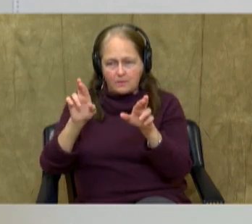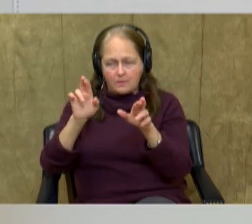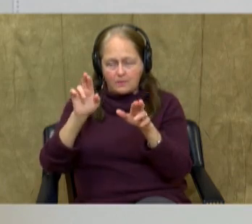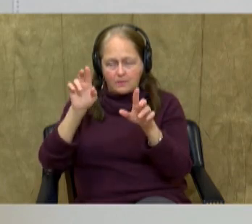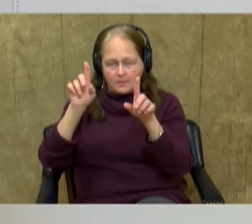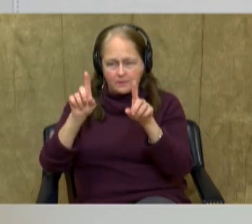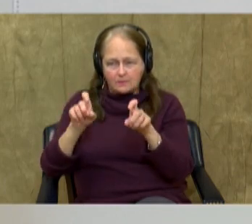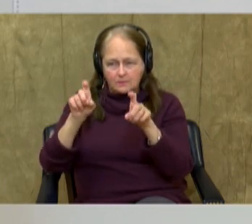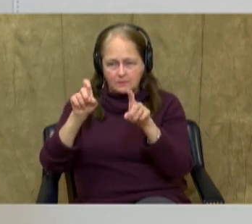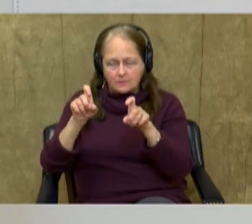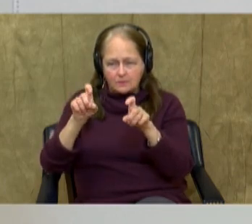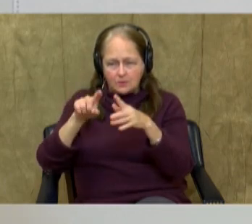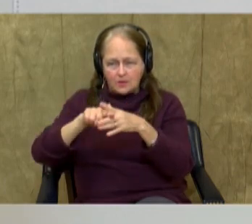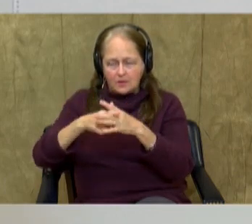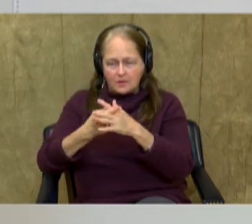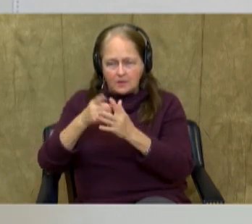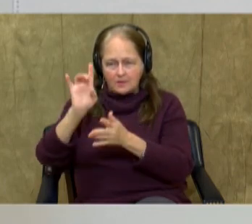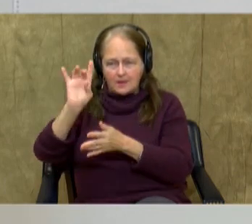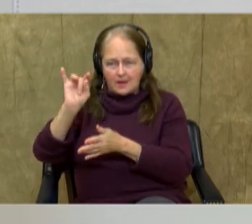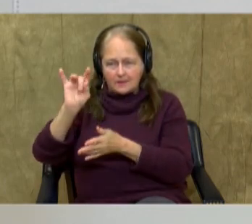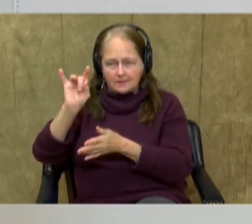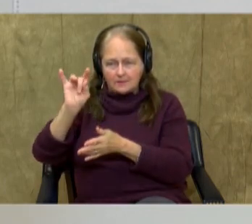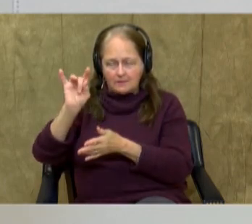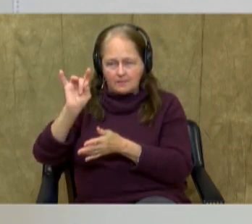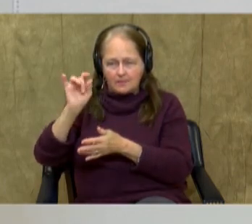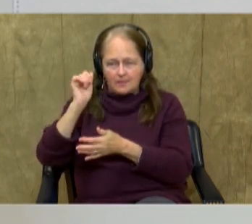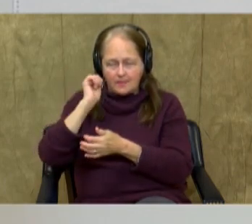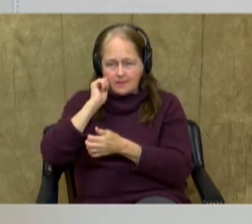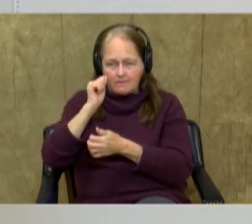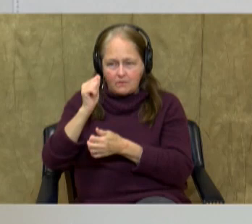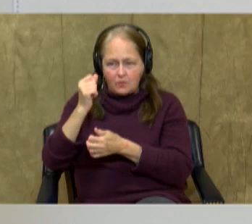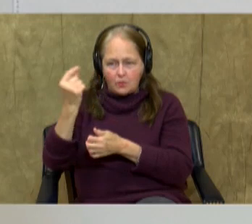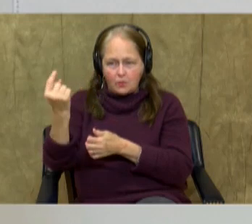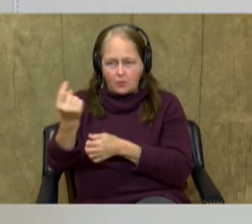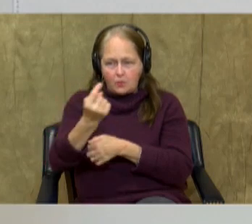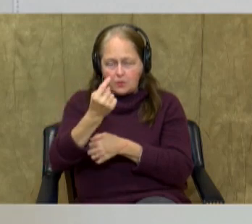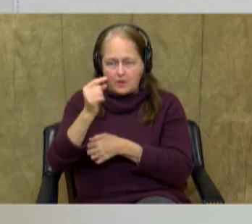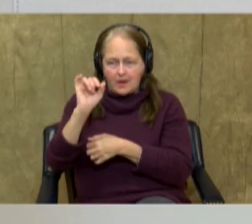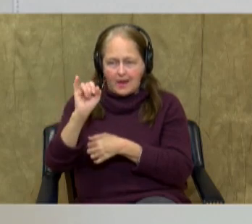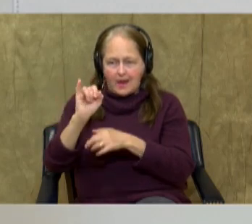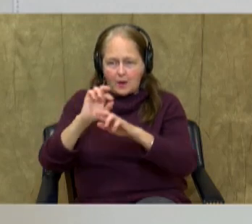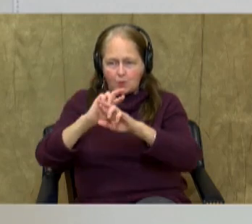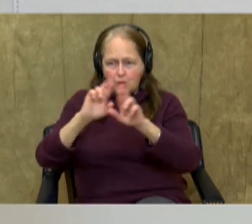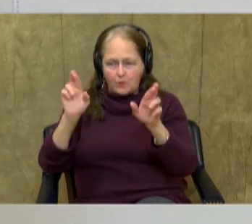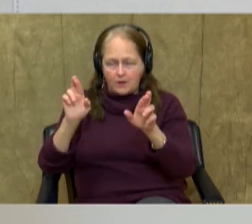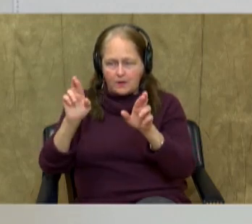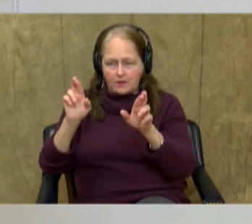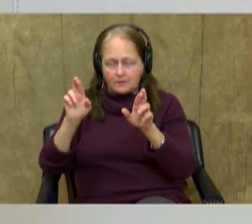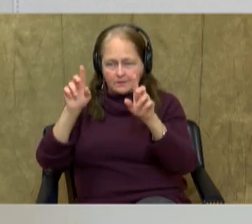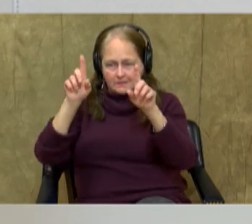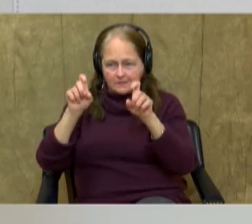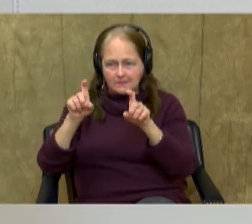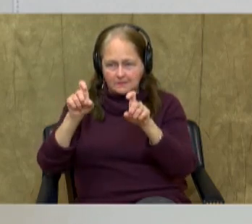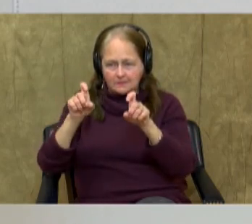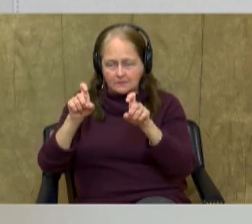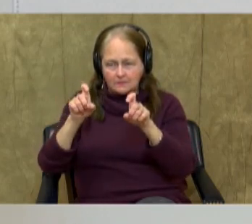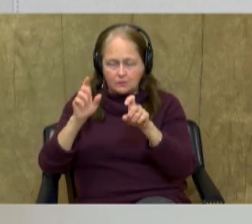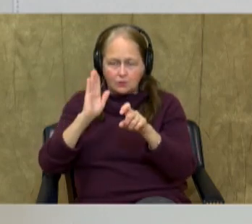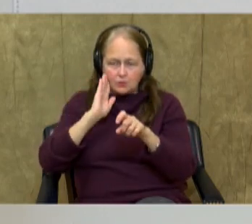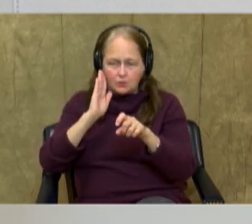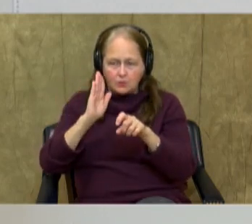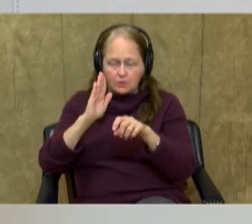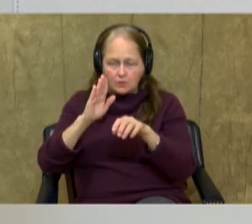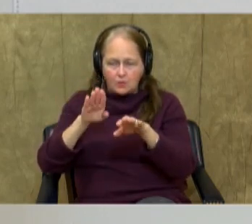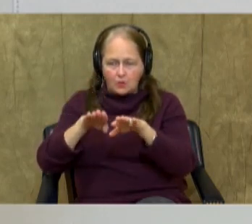diagnostic testing beginning on the 18th. Everyone must do the iReady diagnostic testing. It will